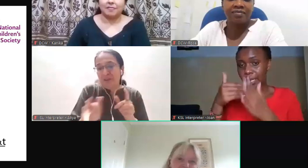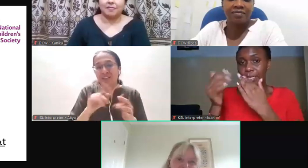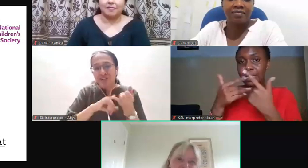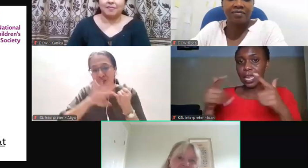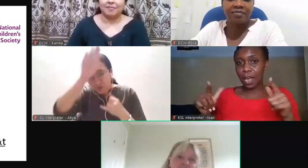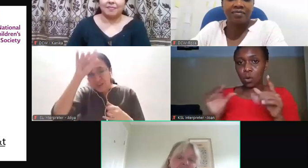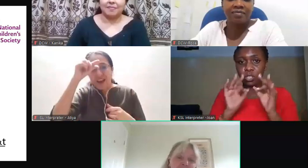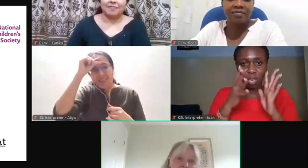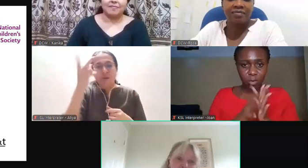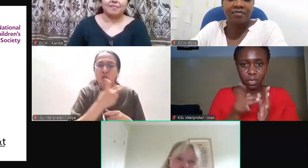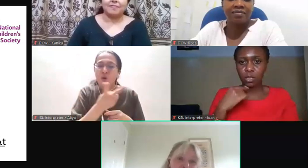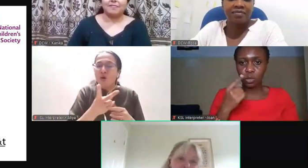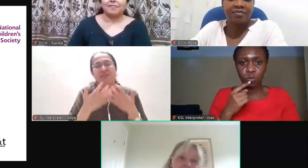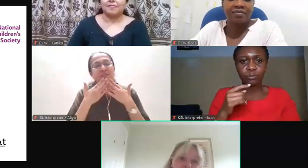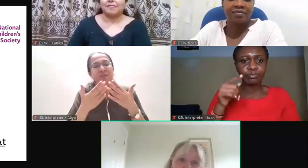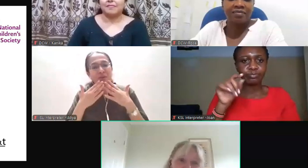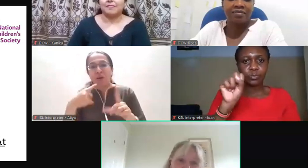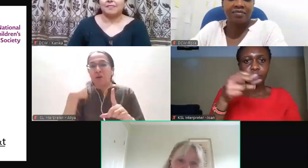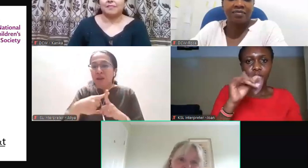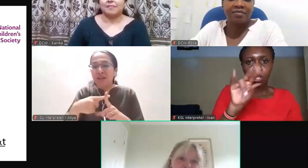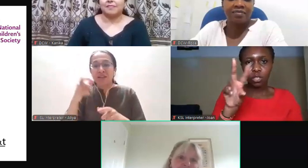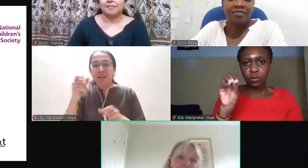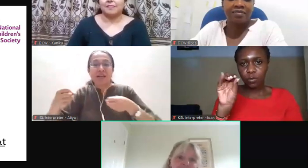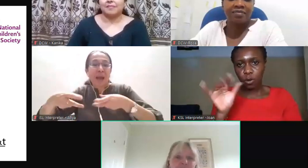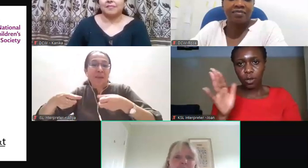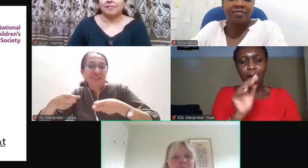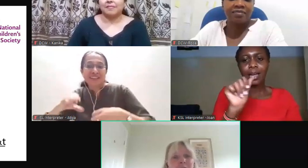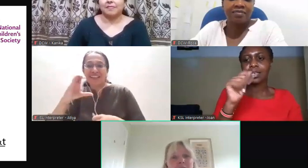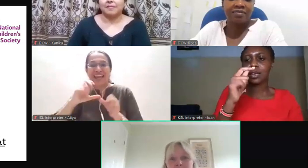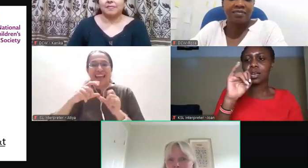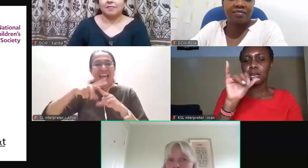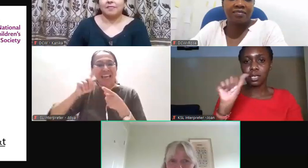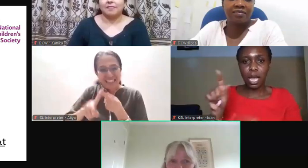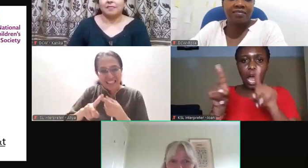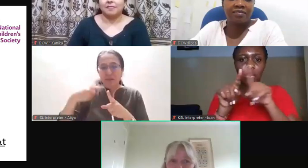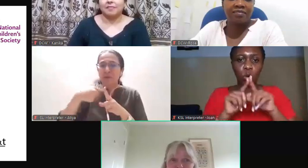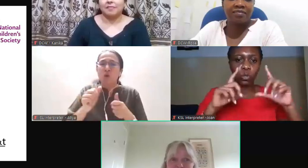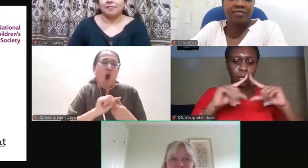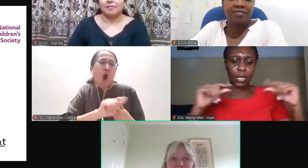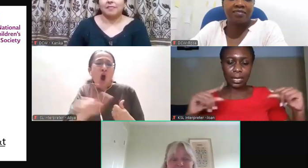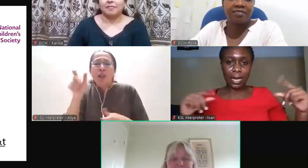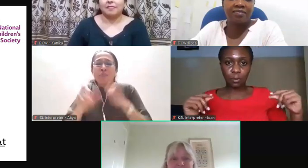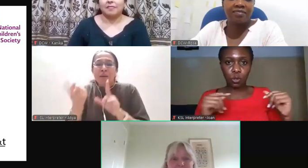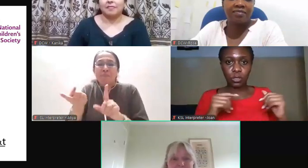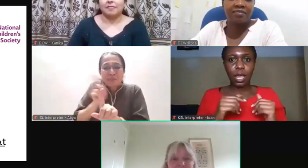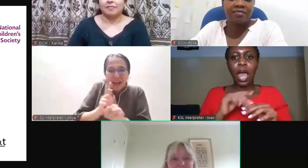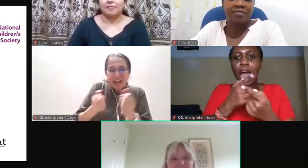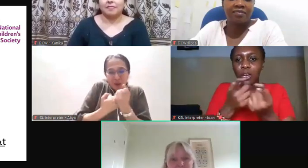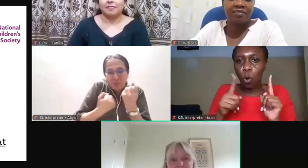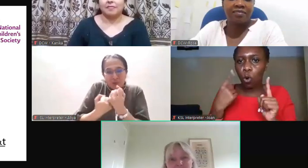and Atia, and also to our live captioner, Kate, and also everyone behind the scenes, as in this